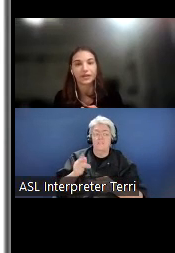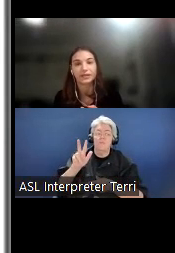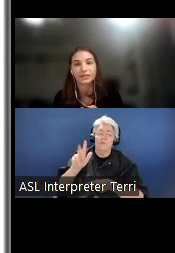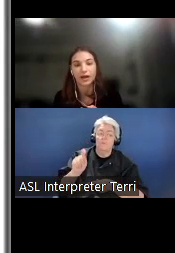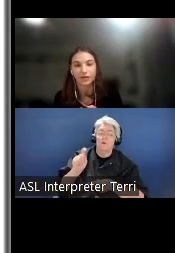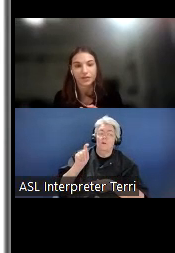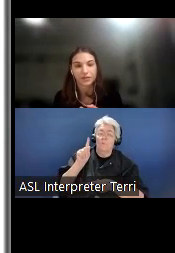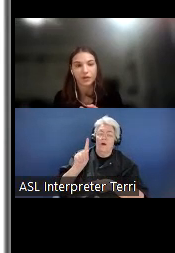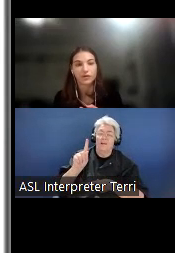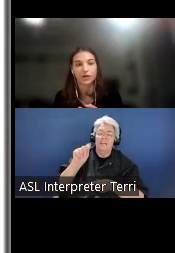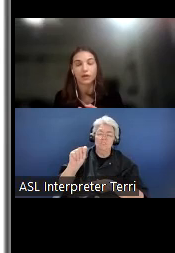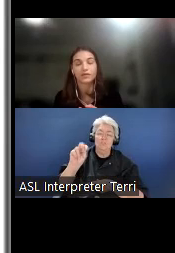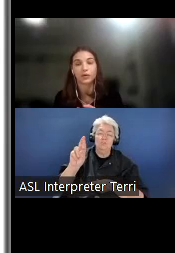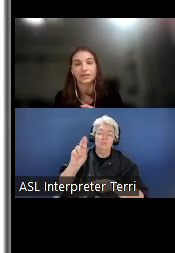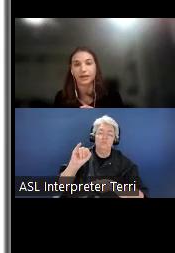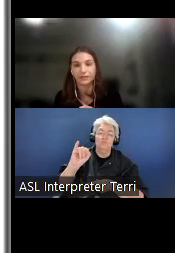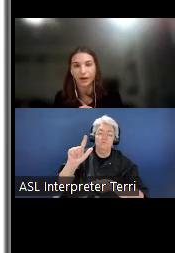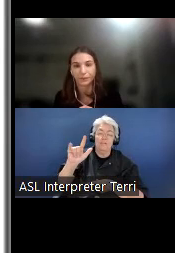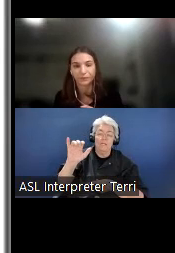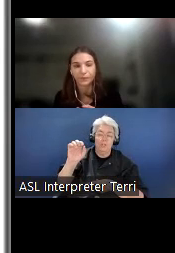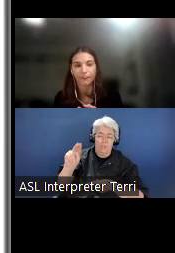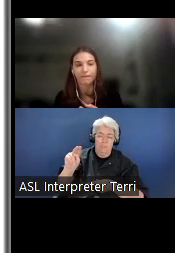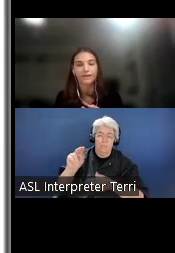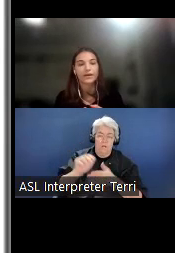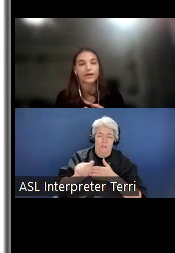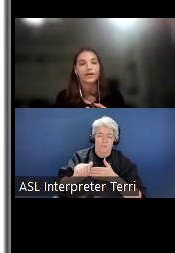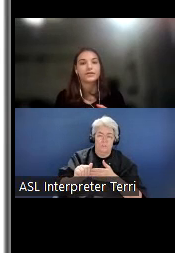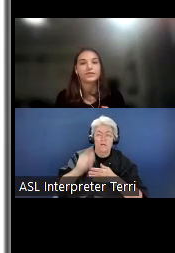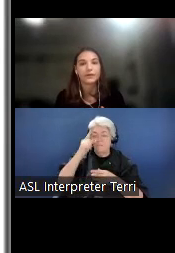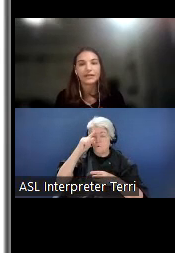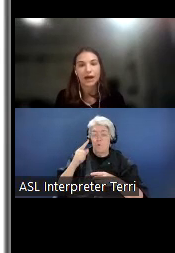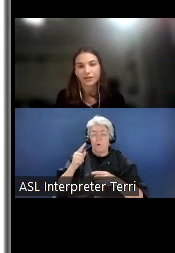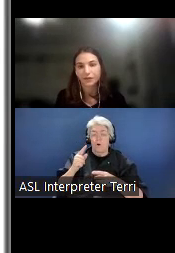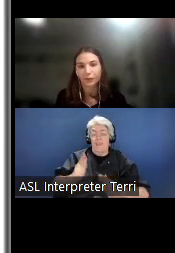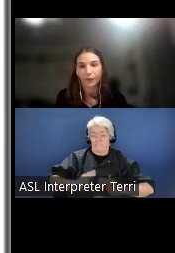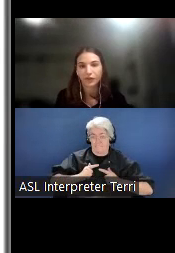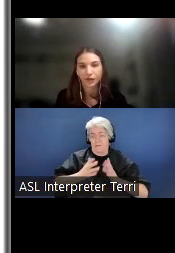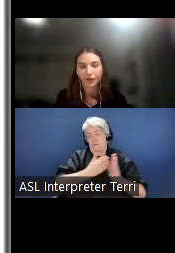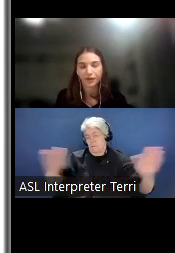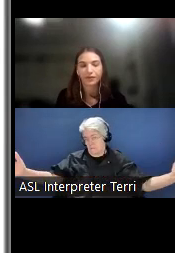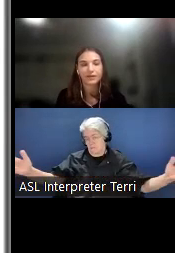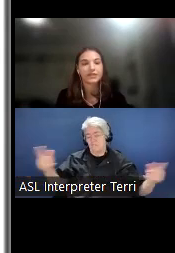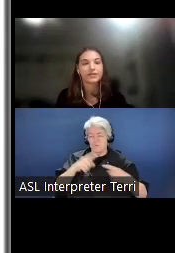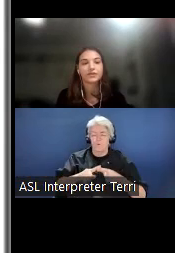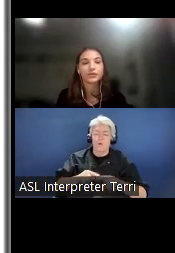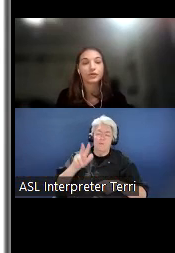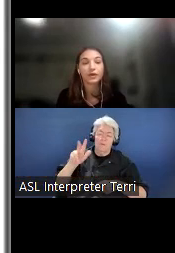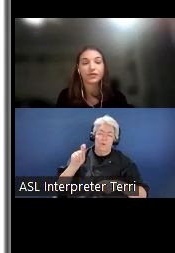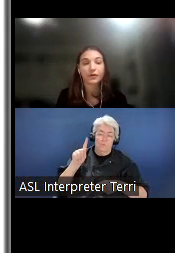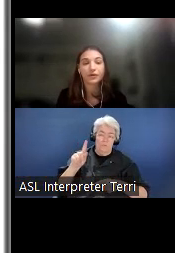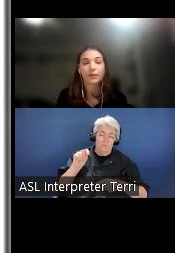$3.1 trillion over the course of the lifetime. So to break down this 3.1 trillion, this